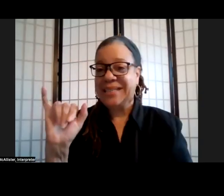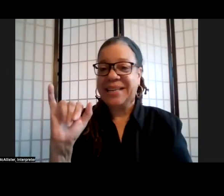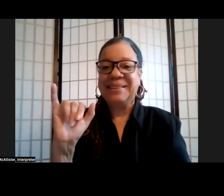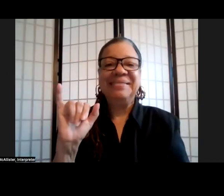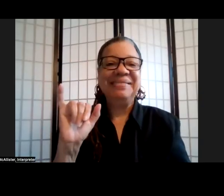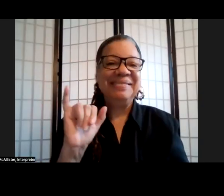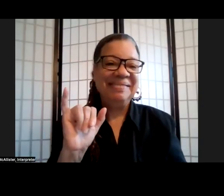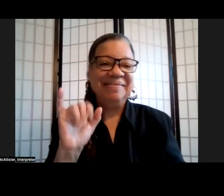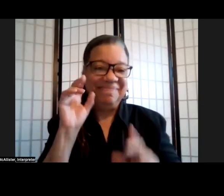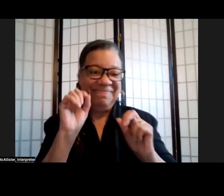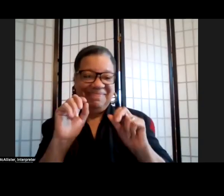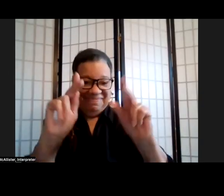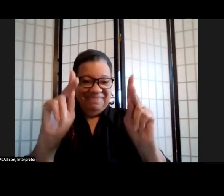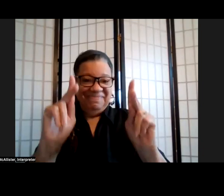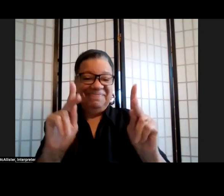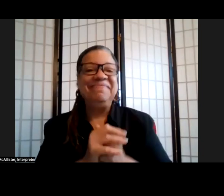Okay.